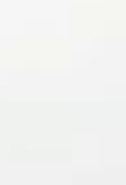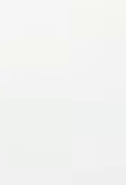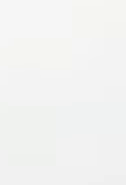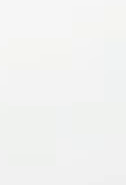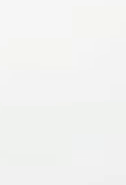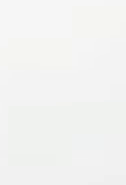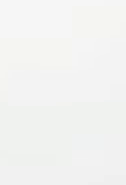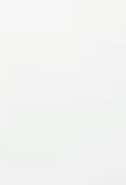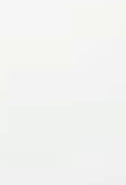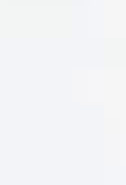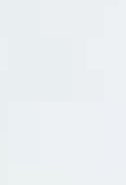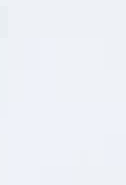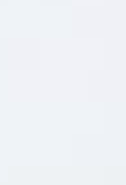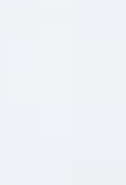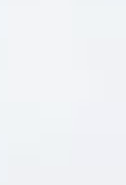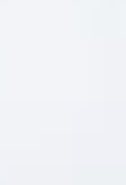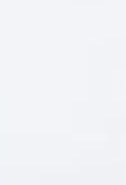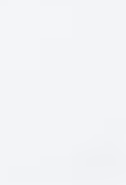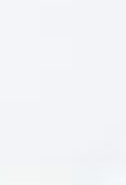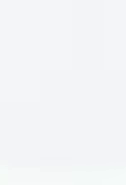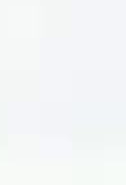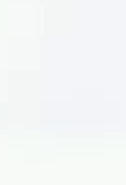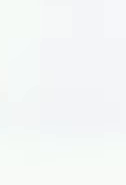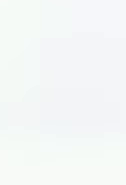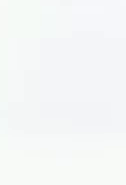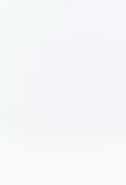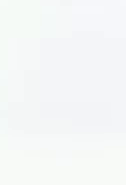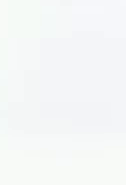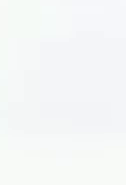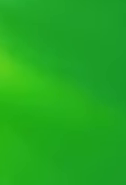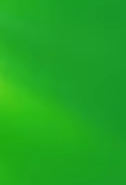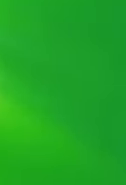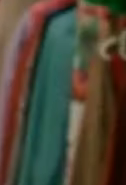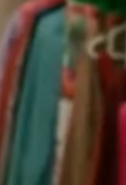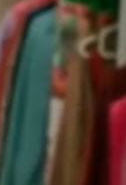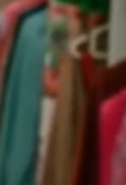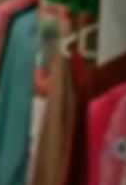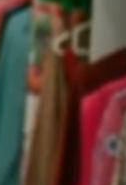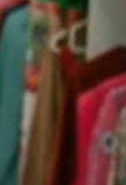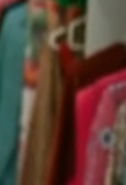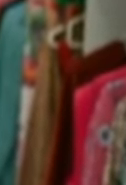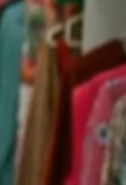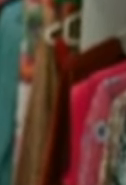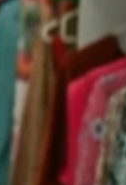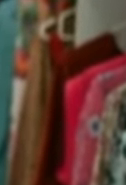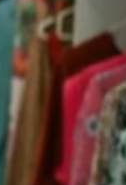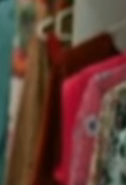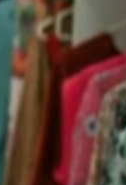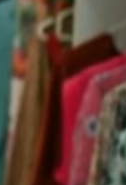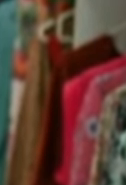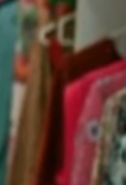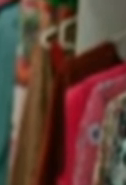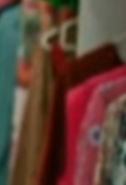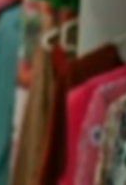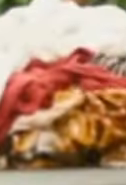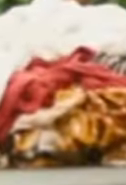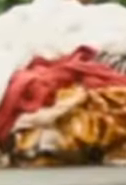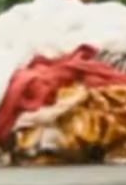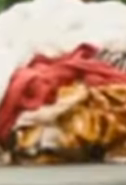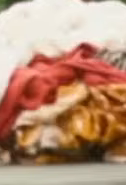for radiant skin all over. Try Dove and feel the difference. Wow. Lakini vile hii ekonomi